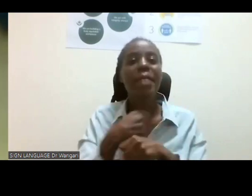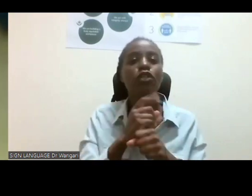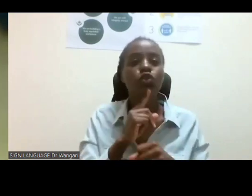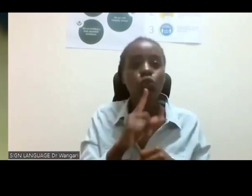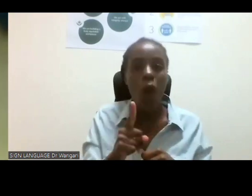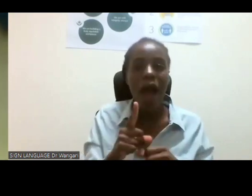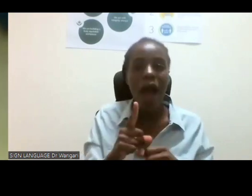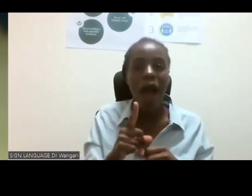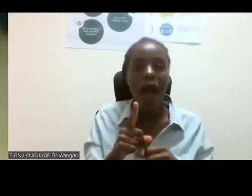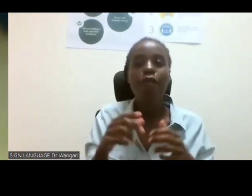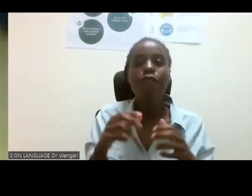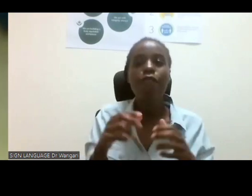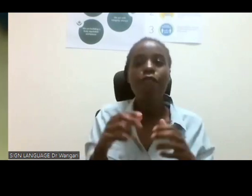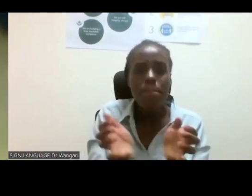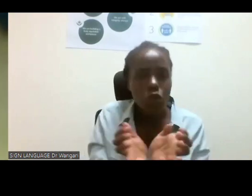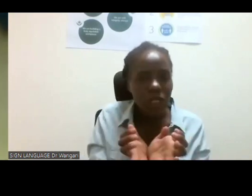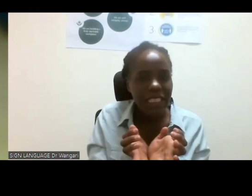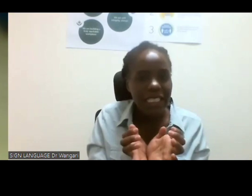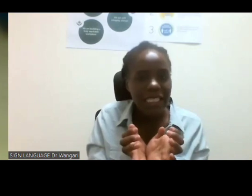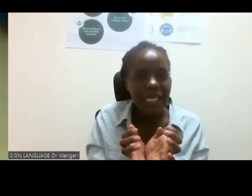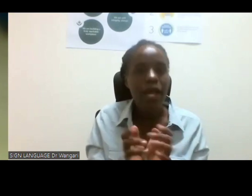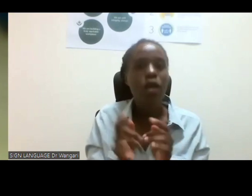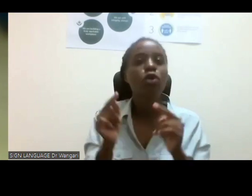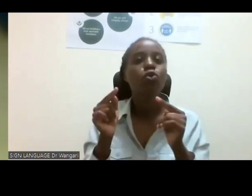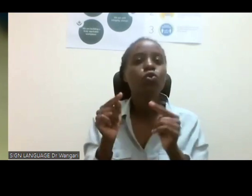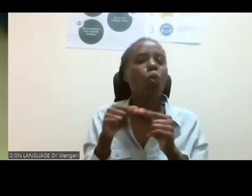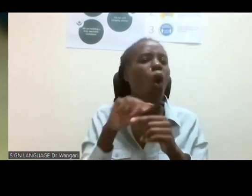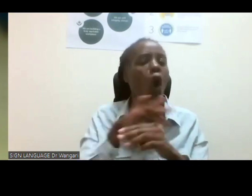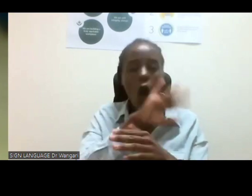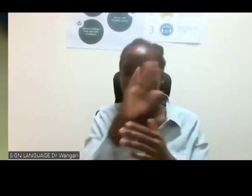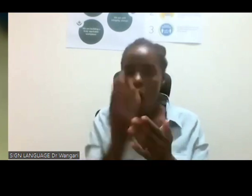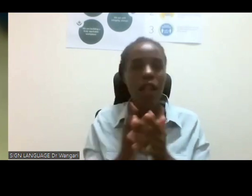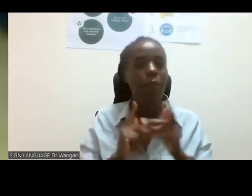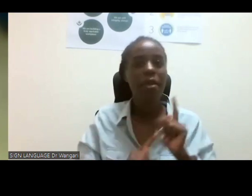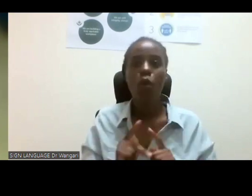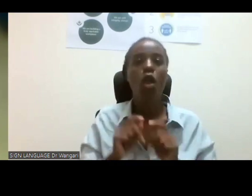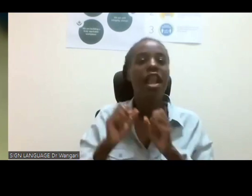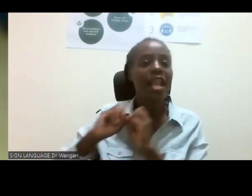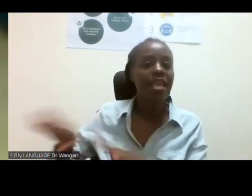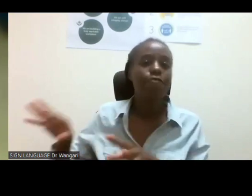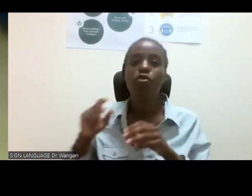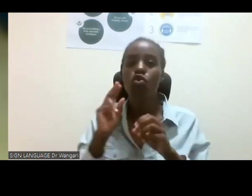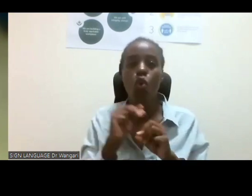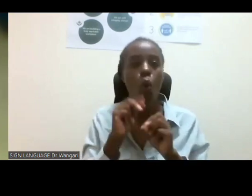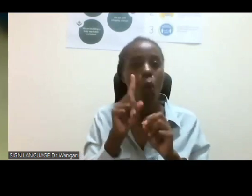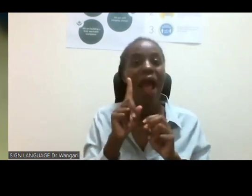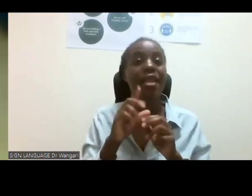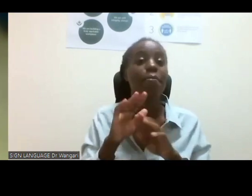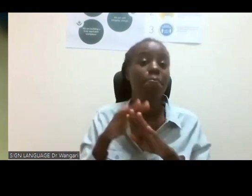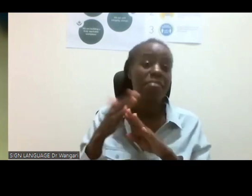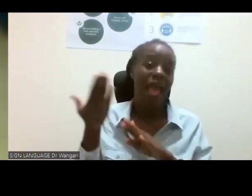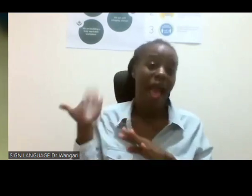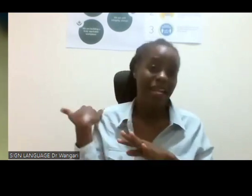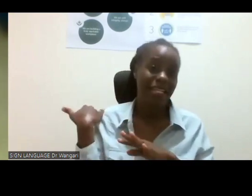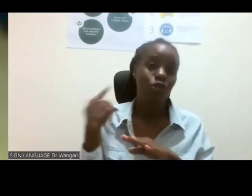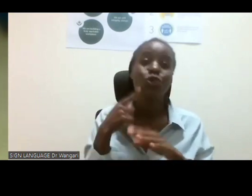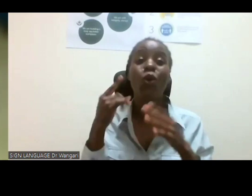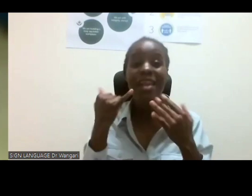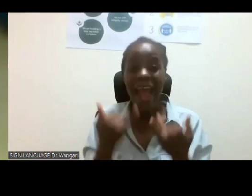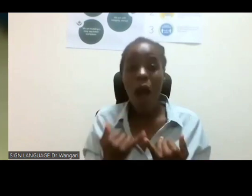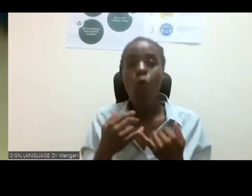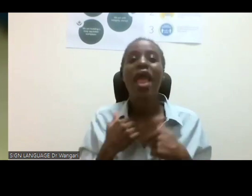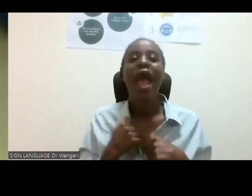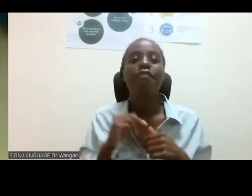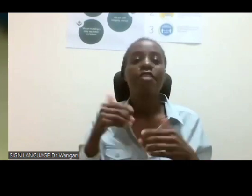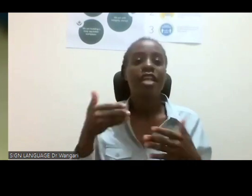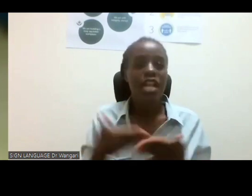level, leaving no one behind. That's our main agenda of the president, the current president, and the current government is